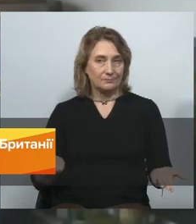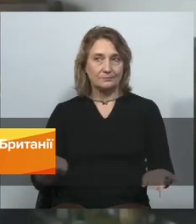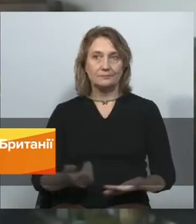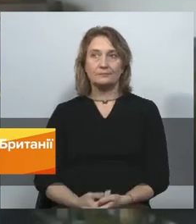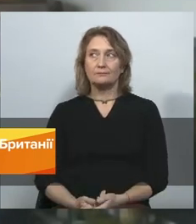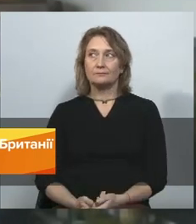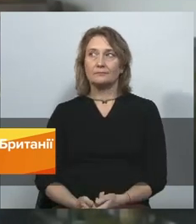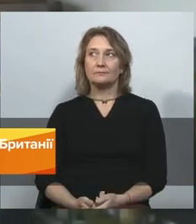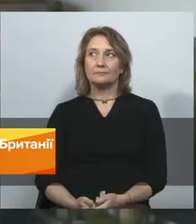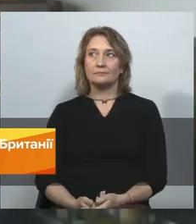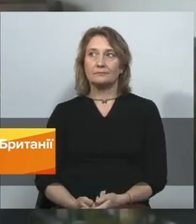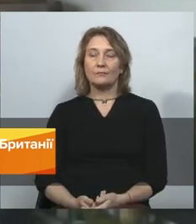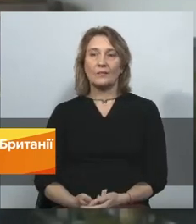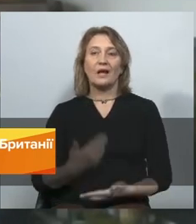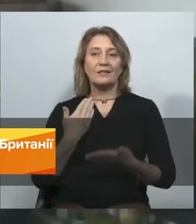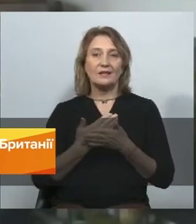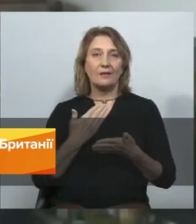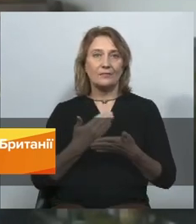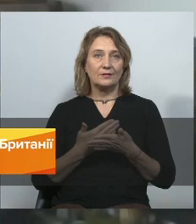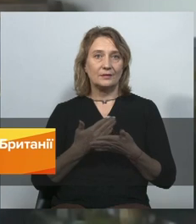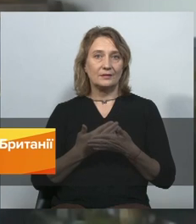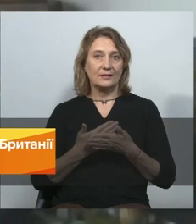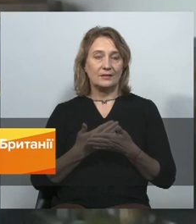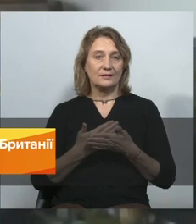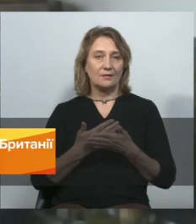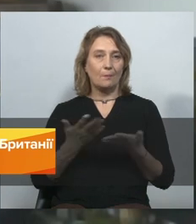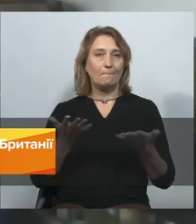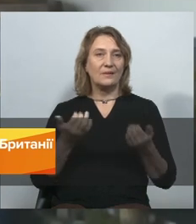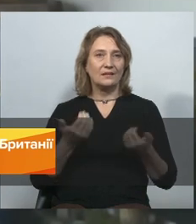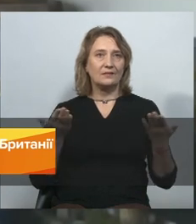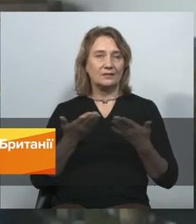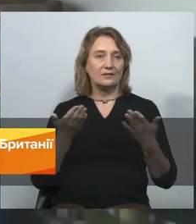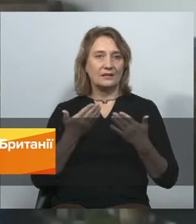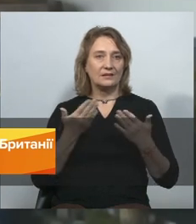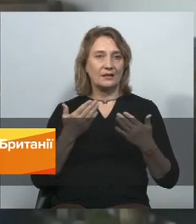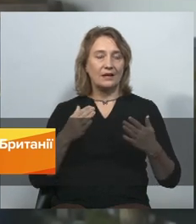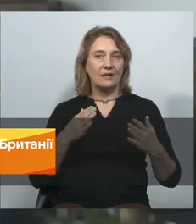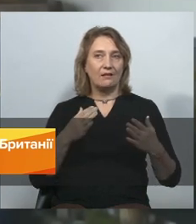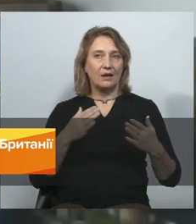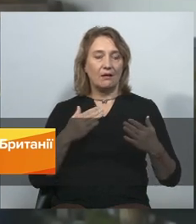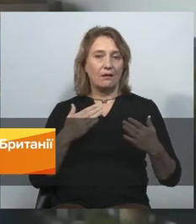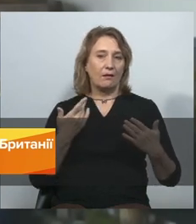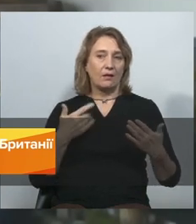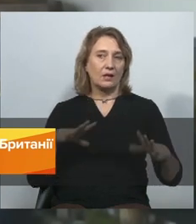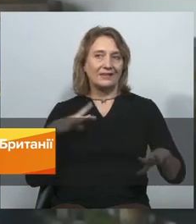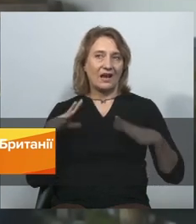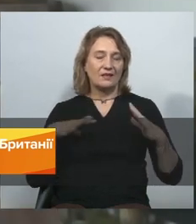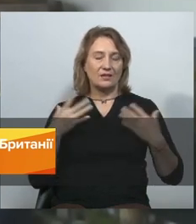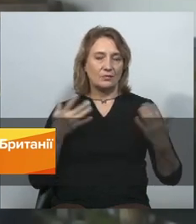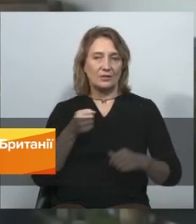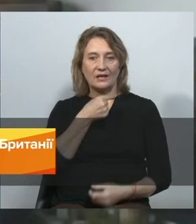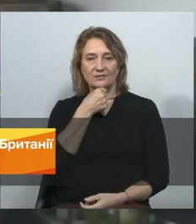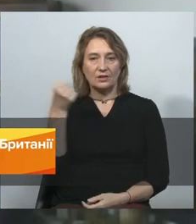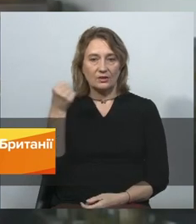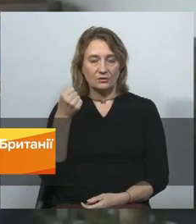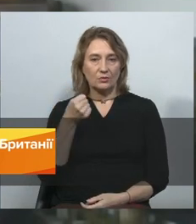you ask them to take part in an adult education training and you force everyone to participate, you teach them how to